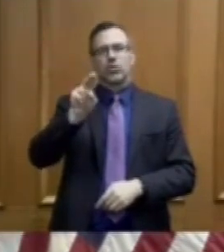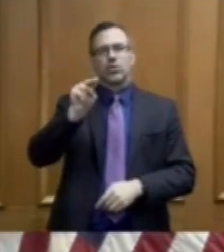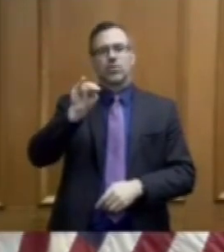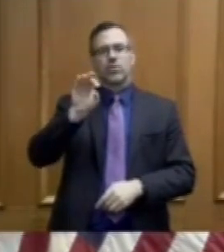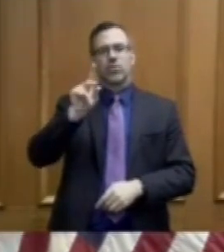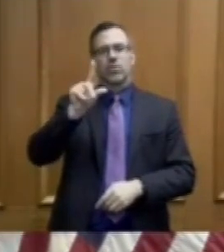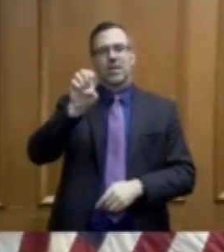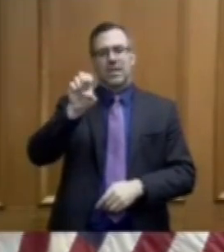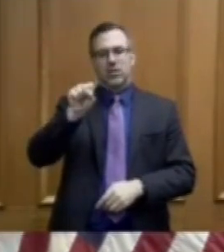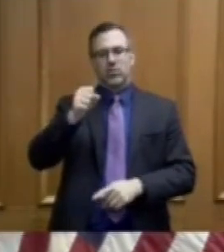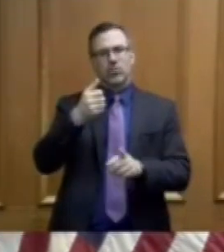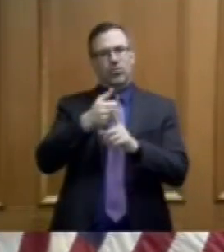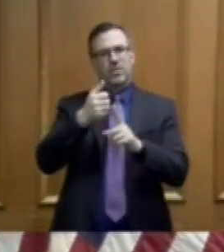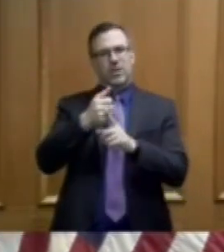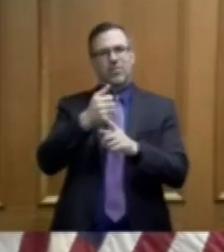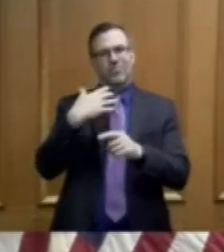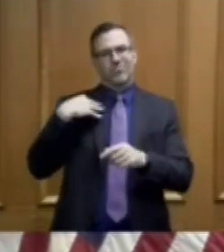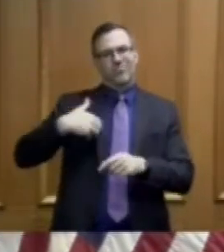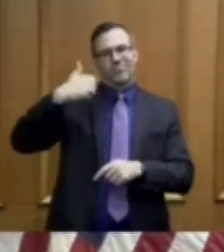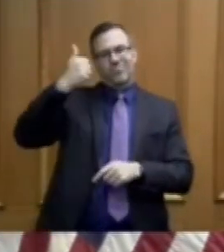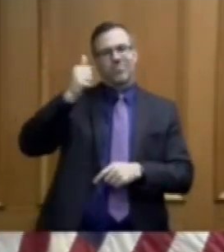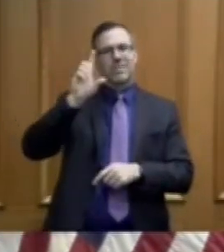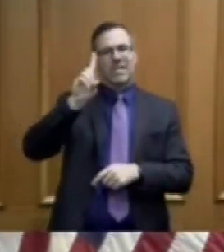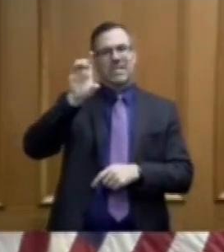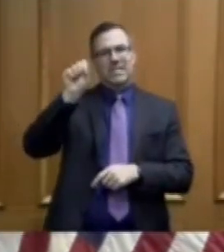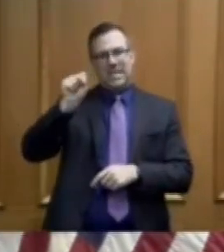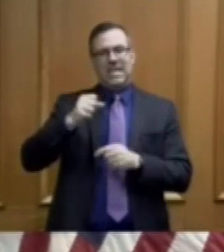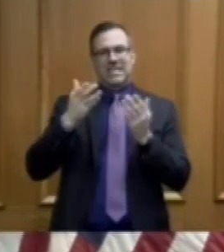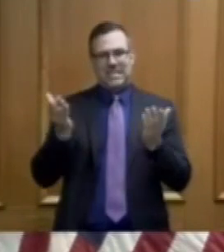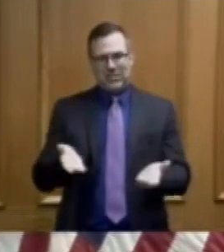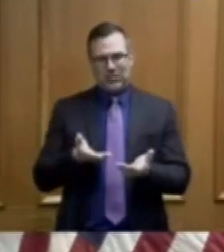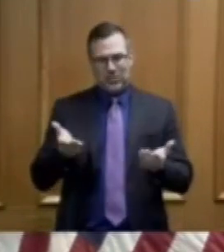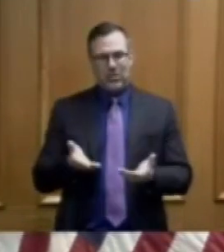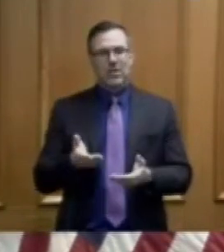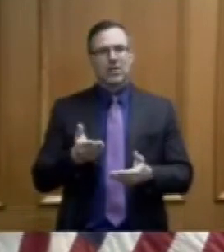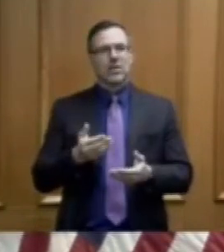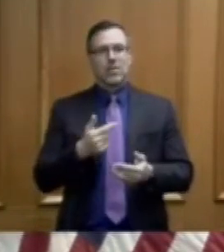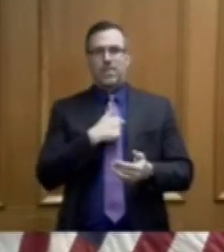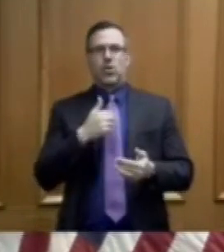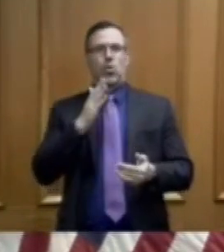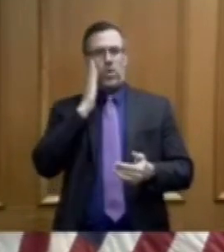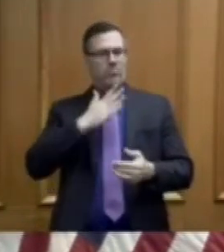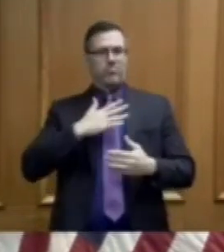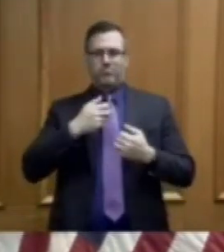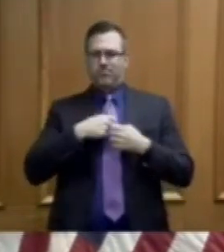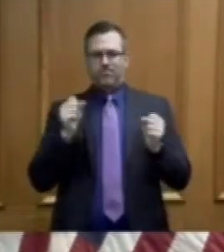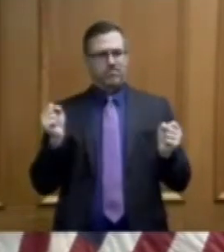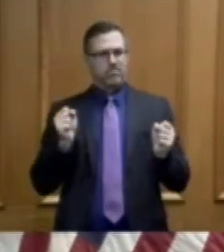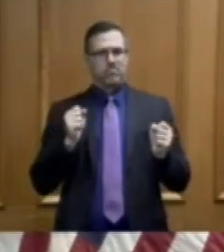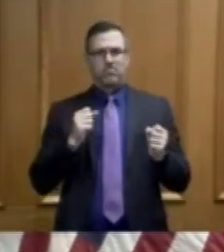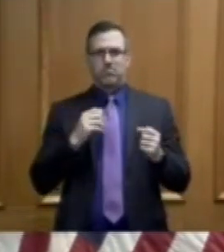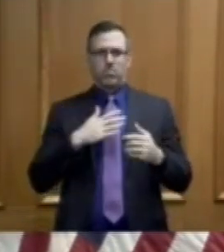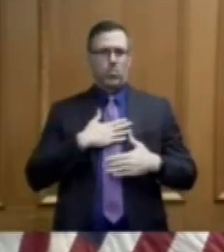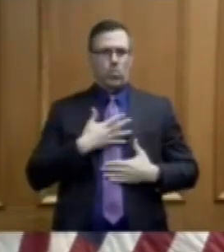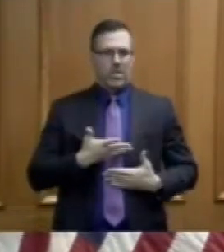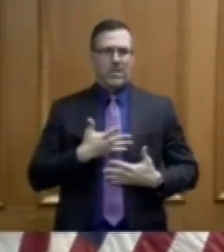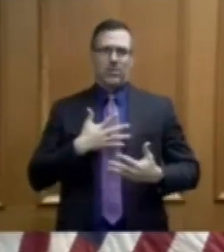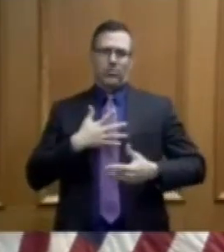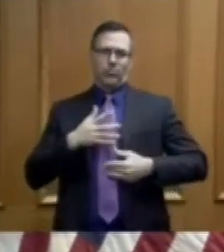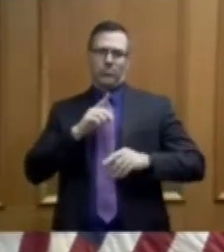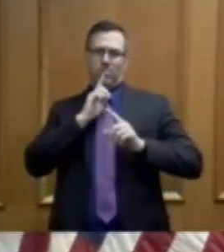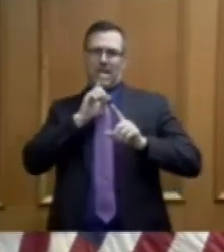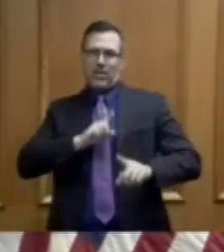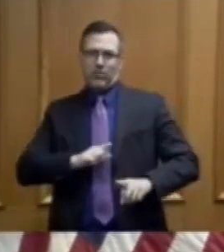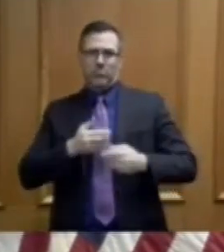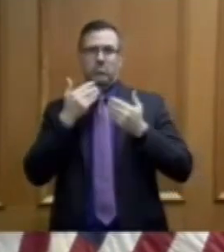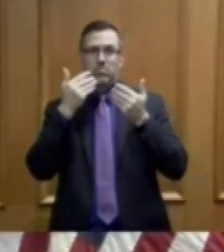Services, is here, among others, to answer questions. We want to provide as much information as possible, so we will be happy to take your